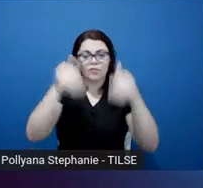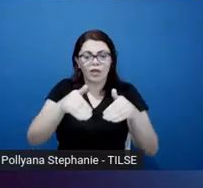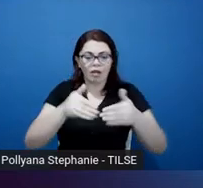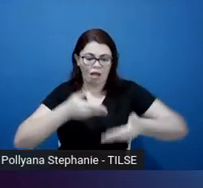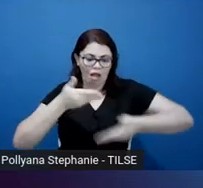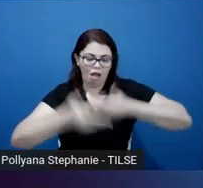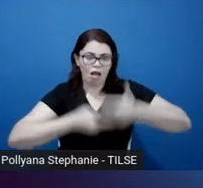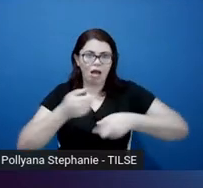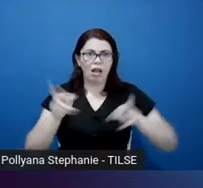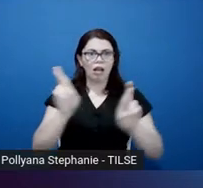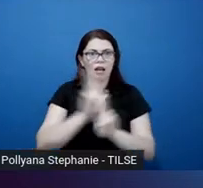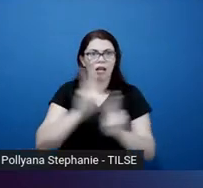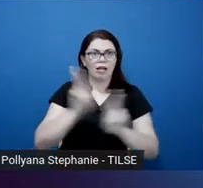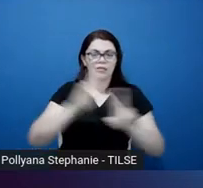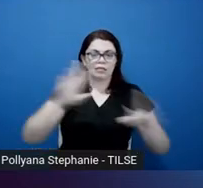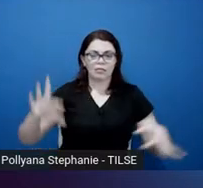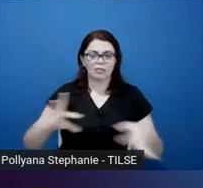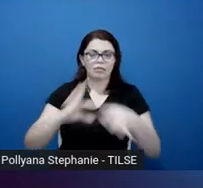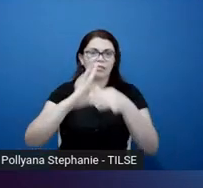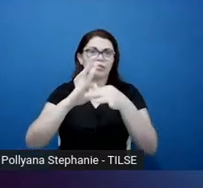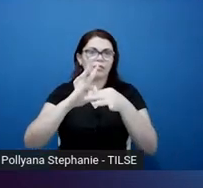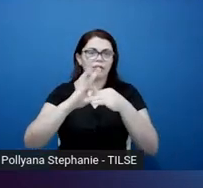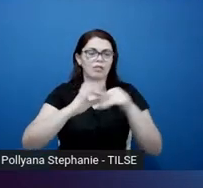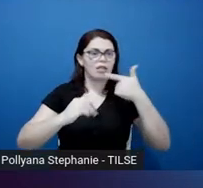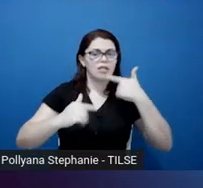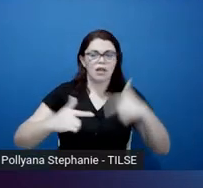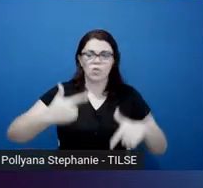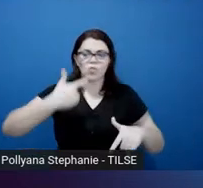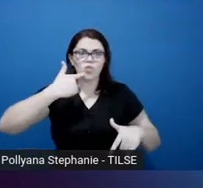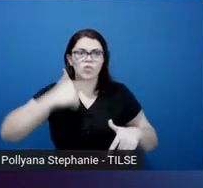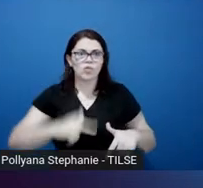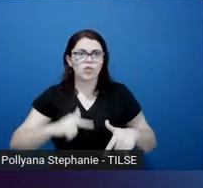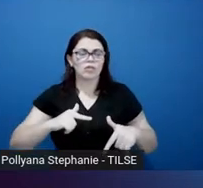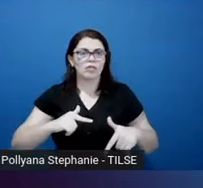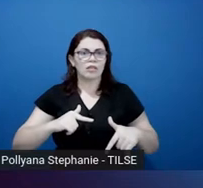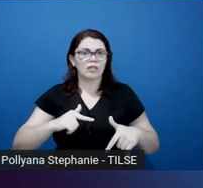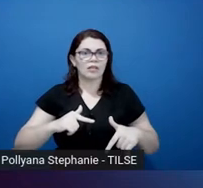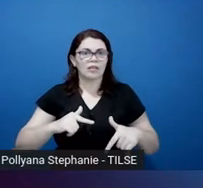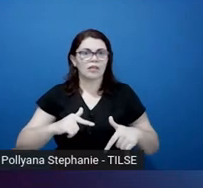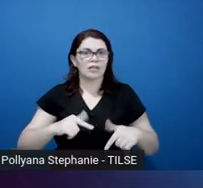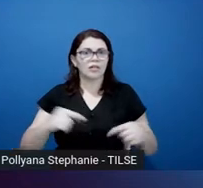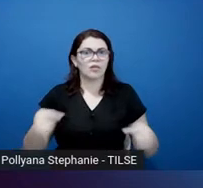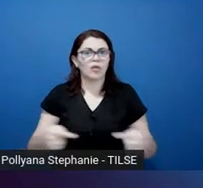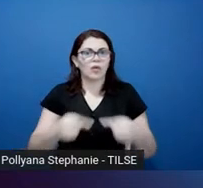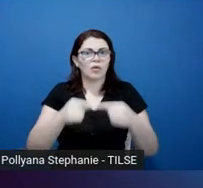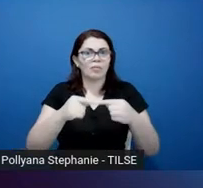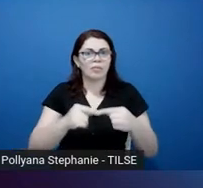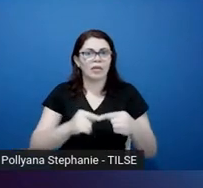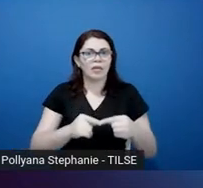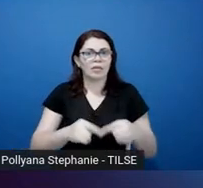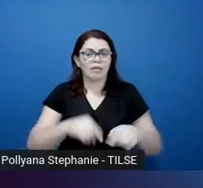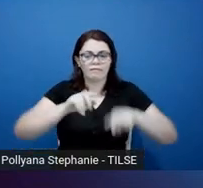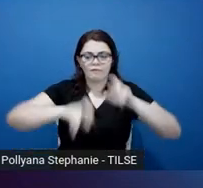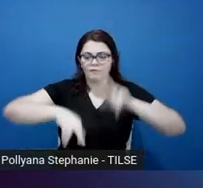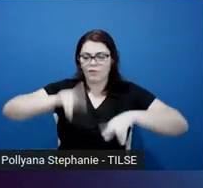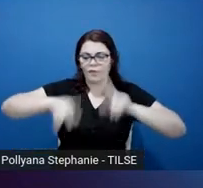interrelation and interconnection of languages and language plurality. Okay?